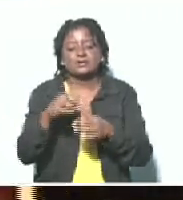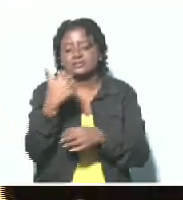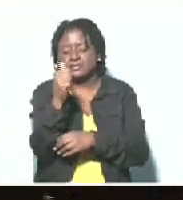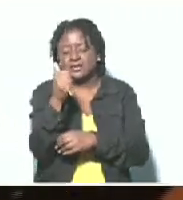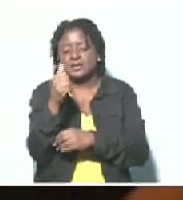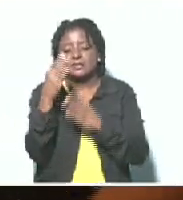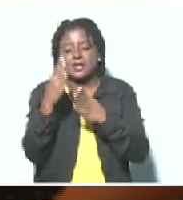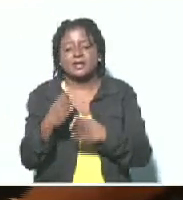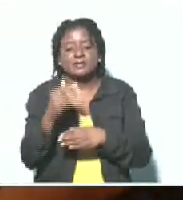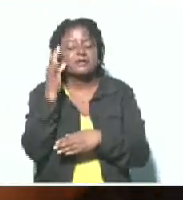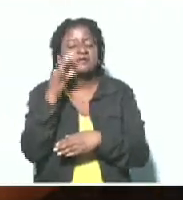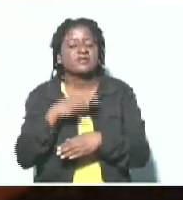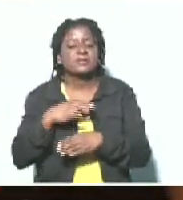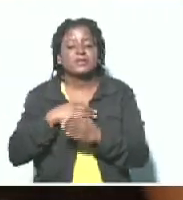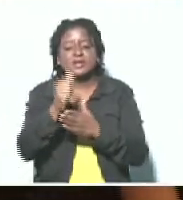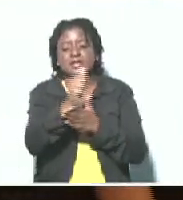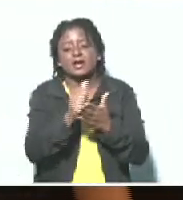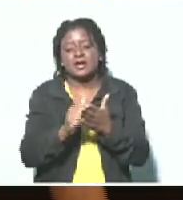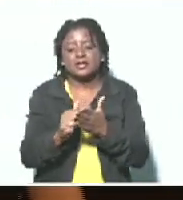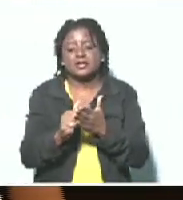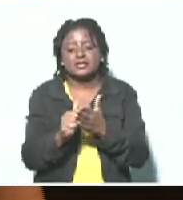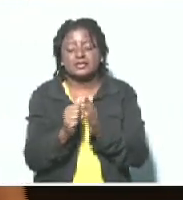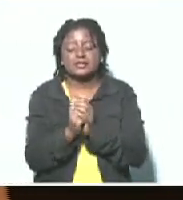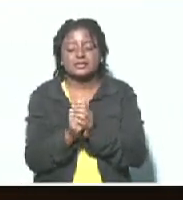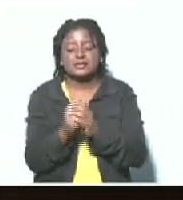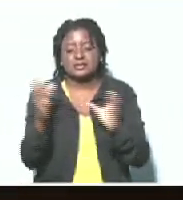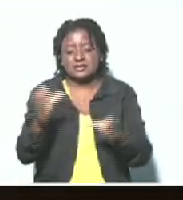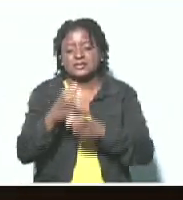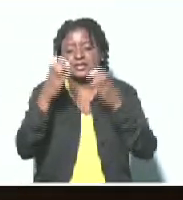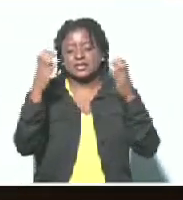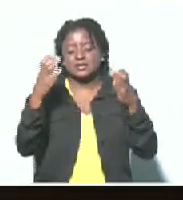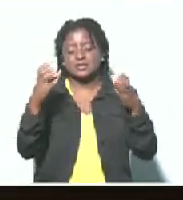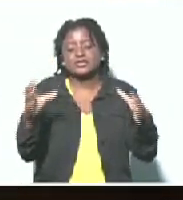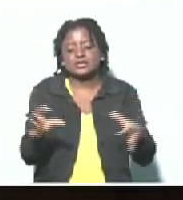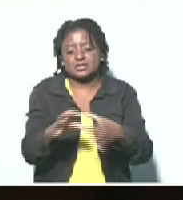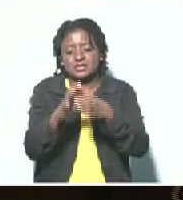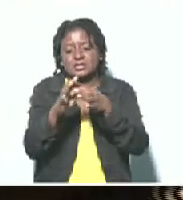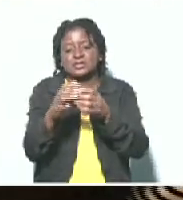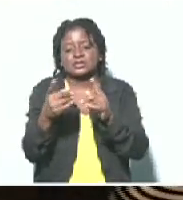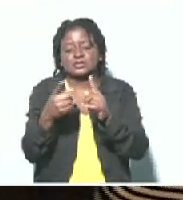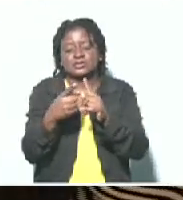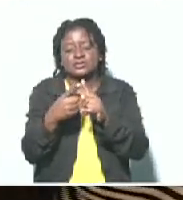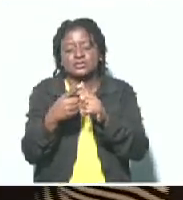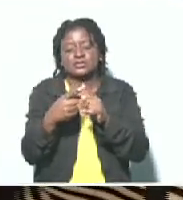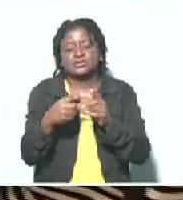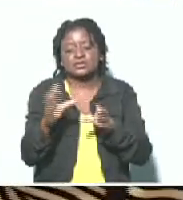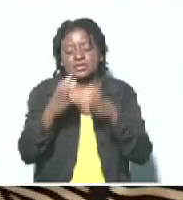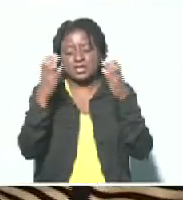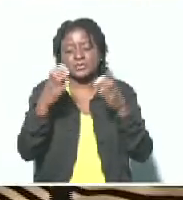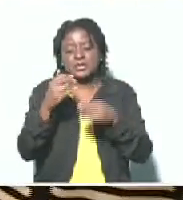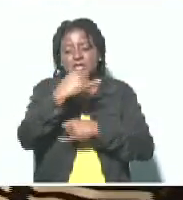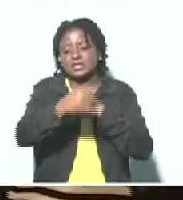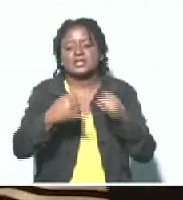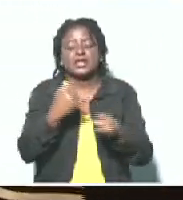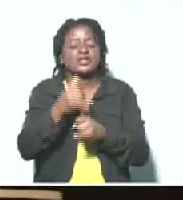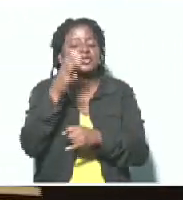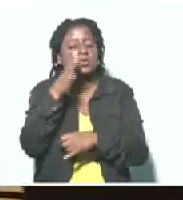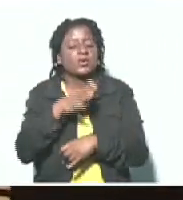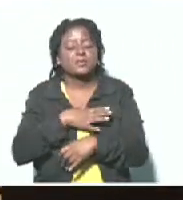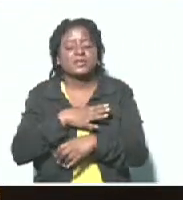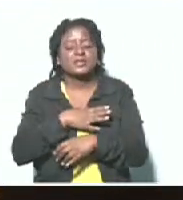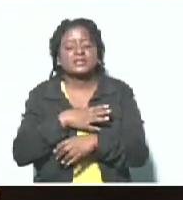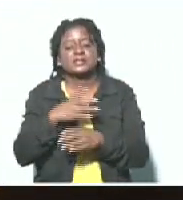was expected to coincide with the celebrations to mark International Women's Day. For Mrs. Minnis, the exhibition is a testament